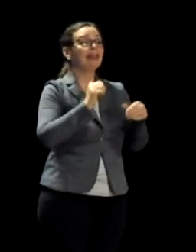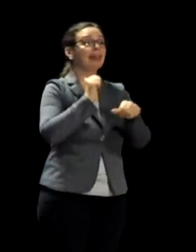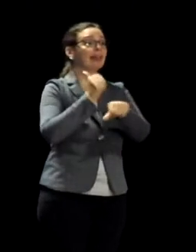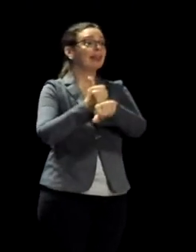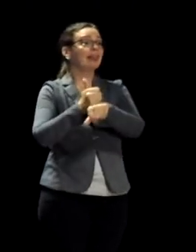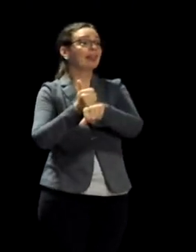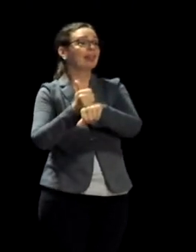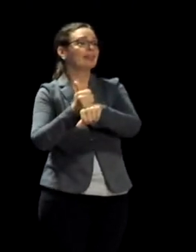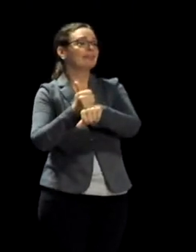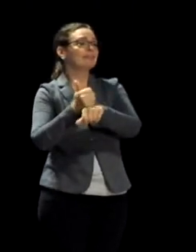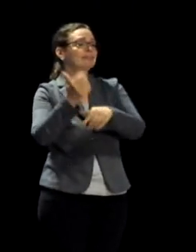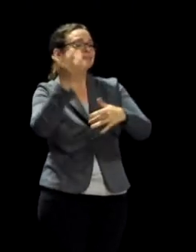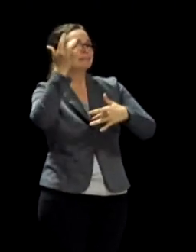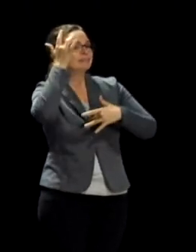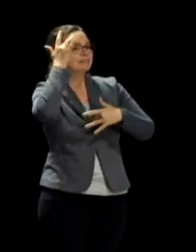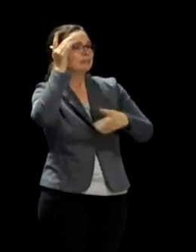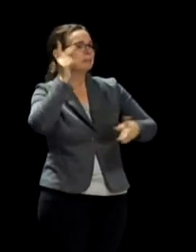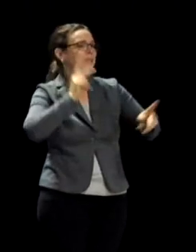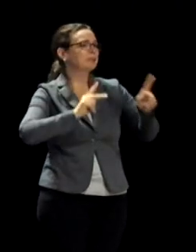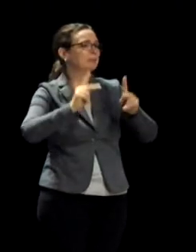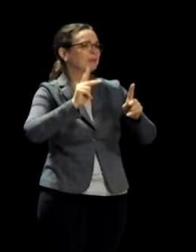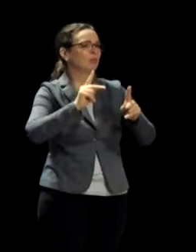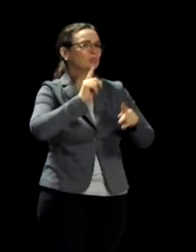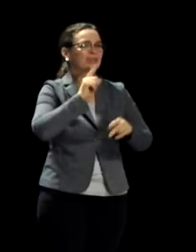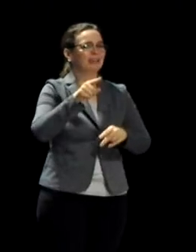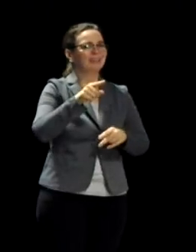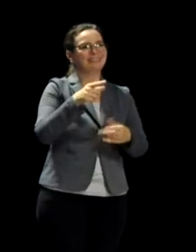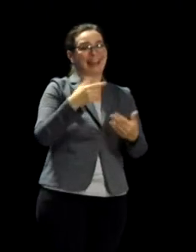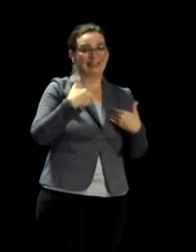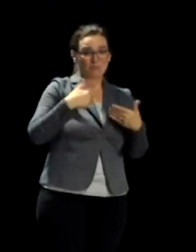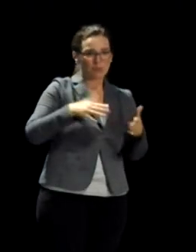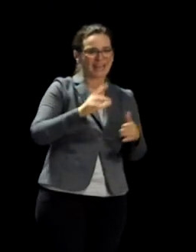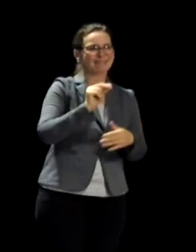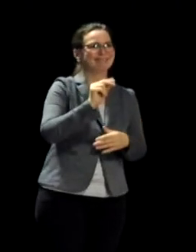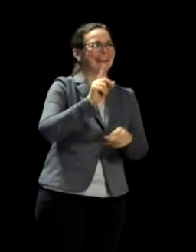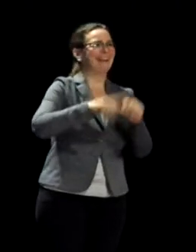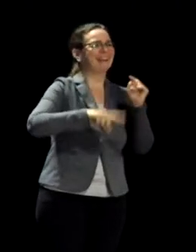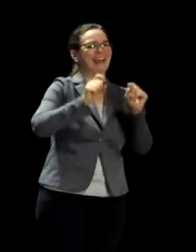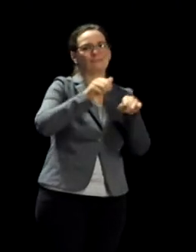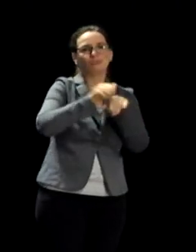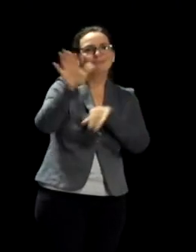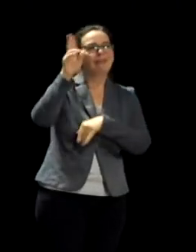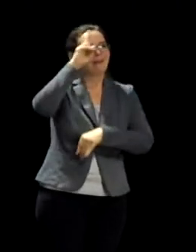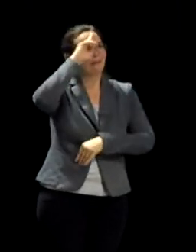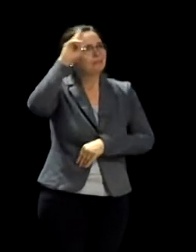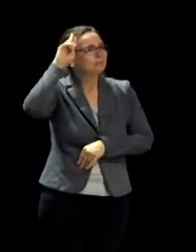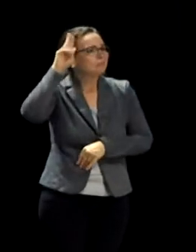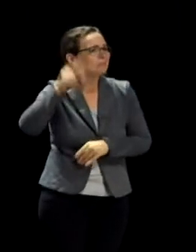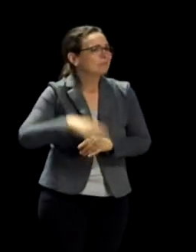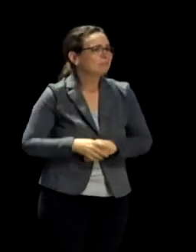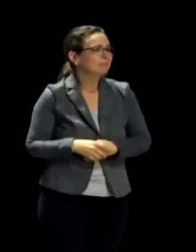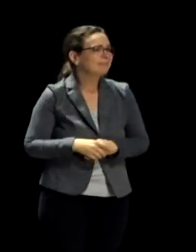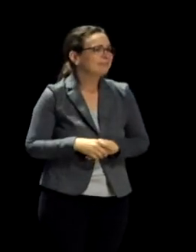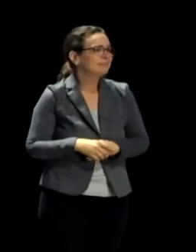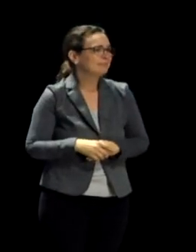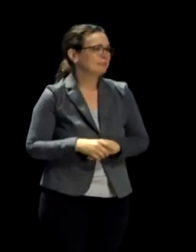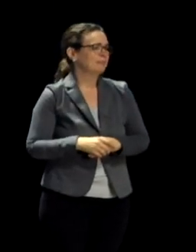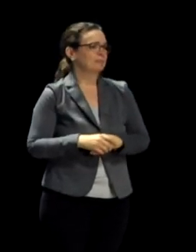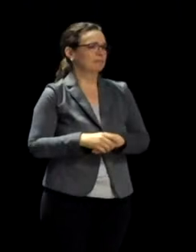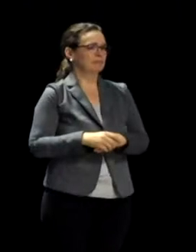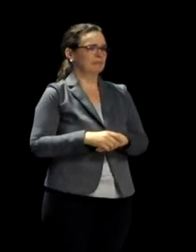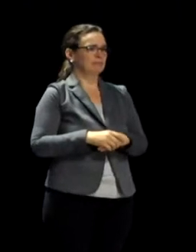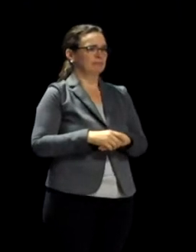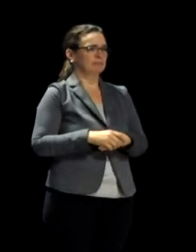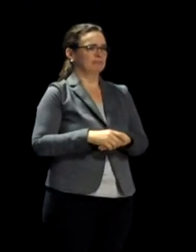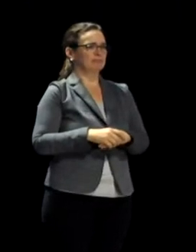answer to that. This probably would have been a facility that did get all the employees and